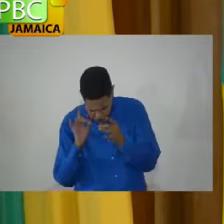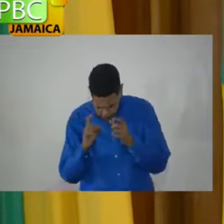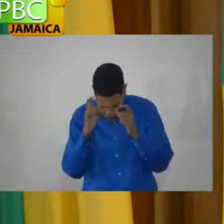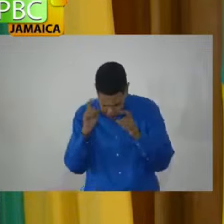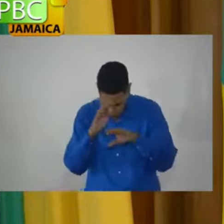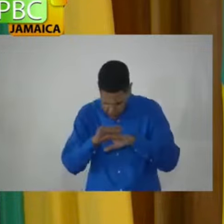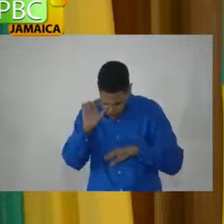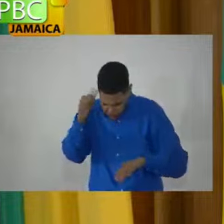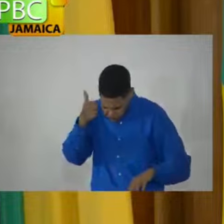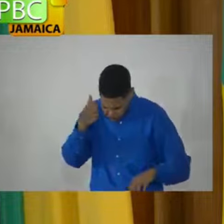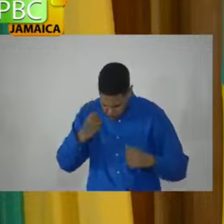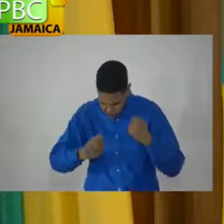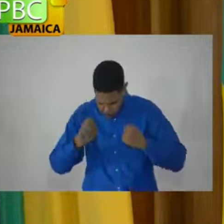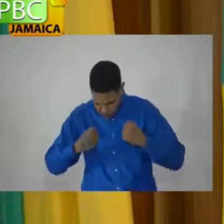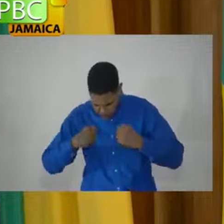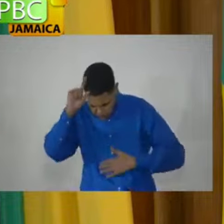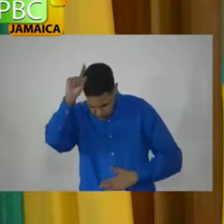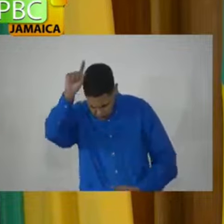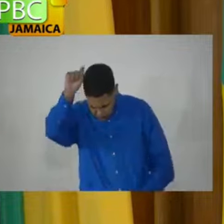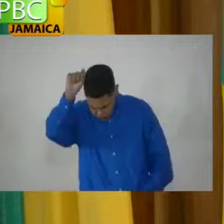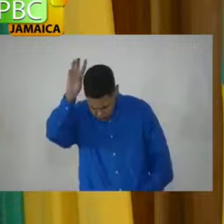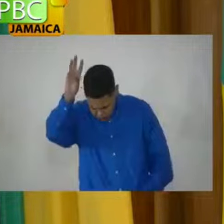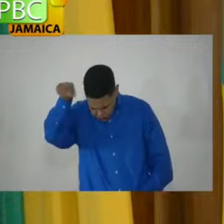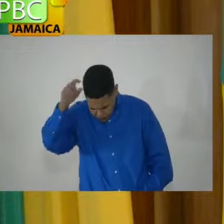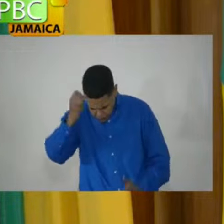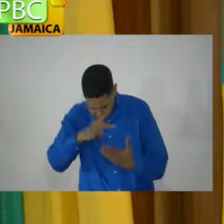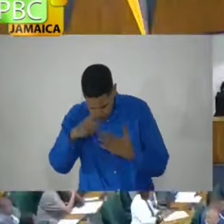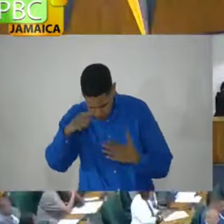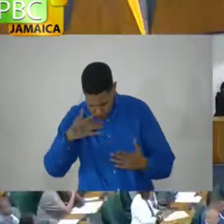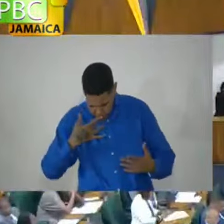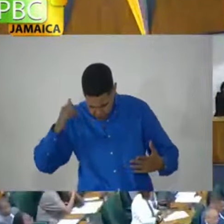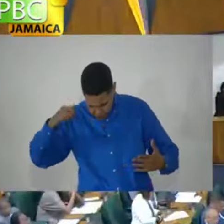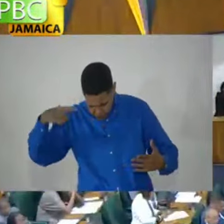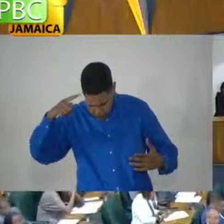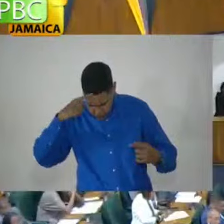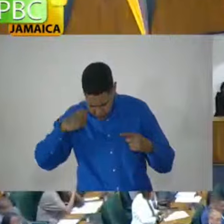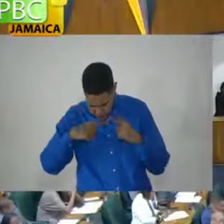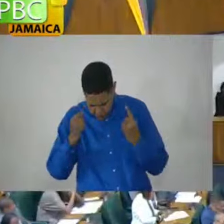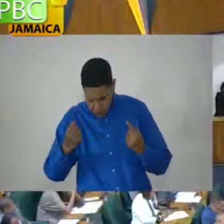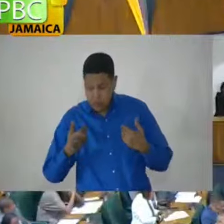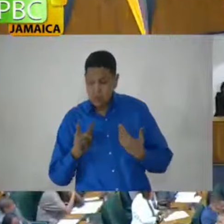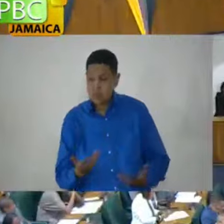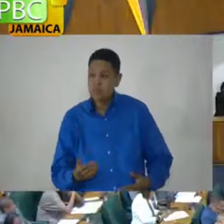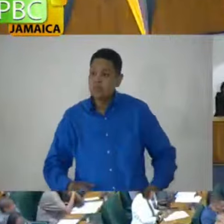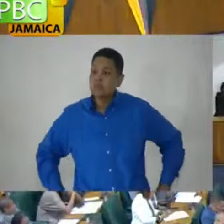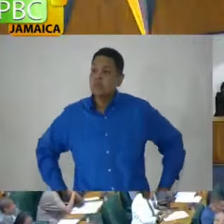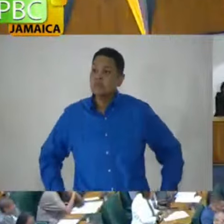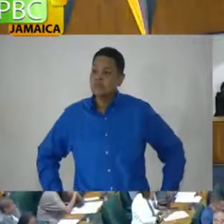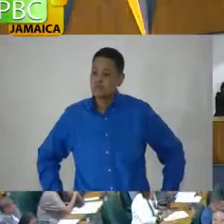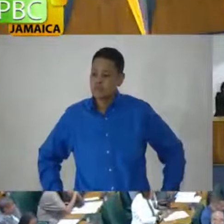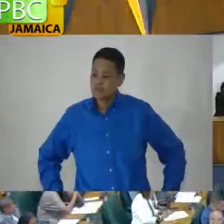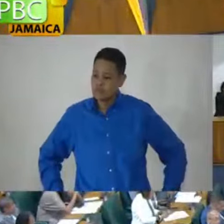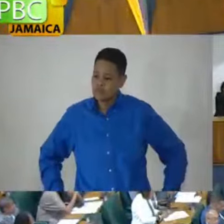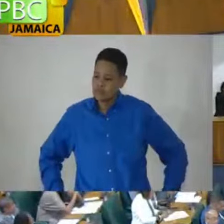on the 10th day of March 2026, be approved. Those in favour? Those against? The ayes have it. House